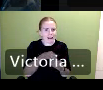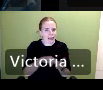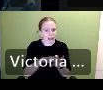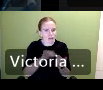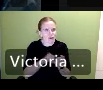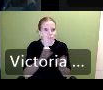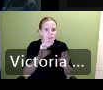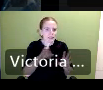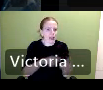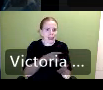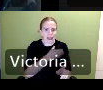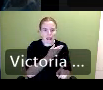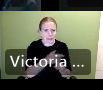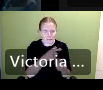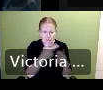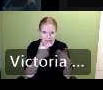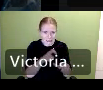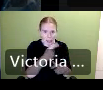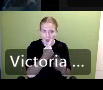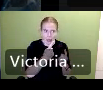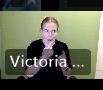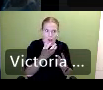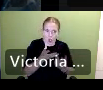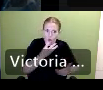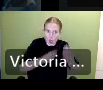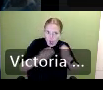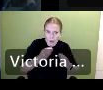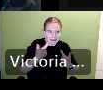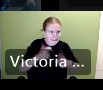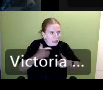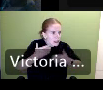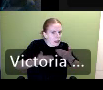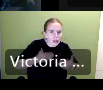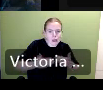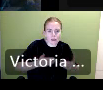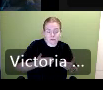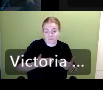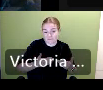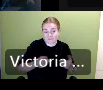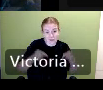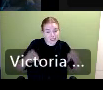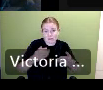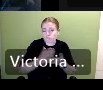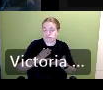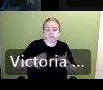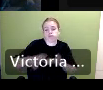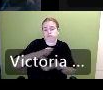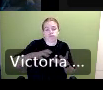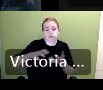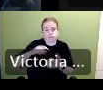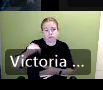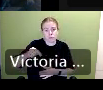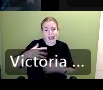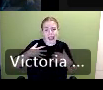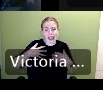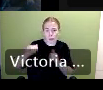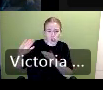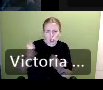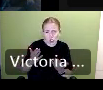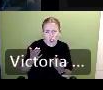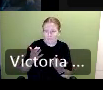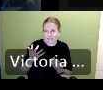everything, and that's the same for everybody, isn't it? It's a complex and complicated thing, is the health service,